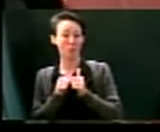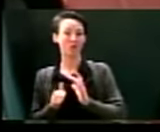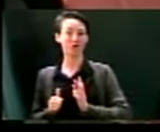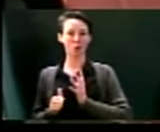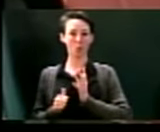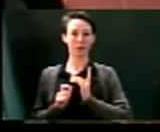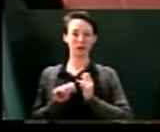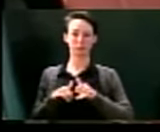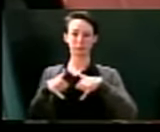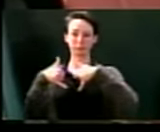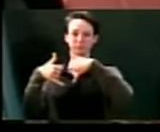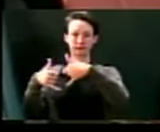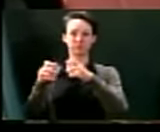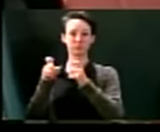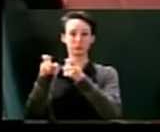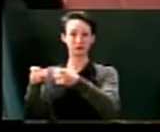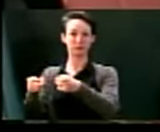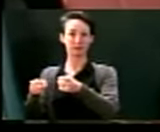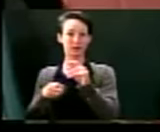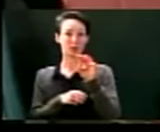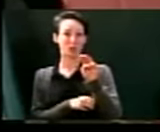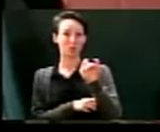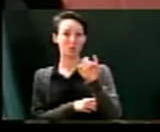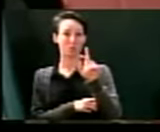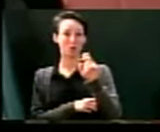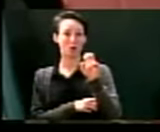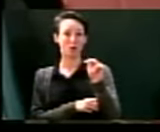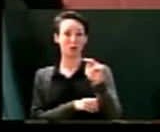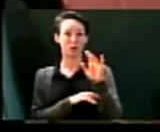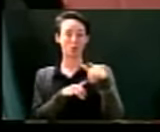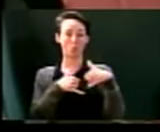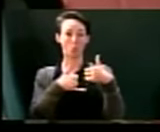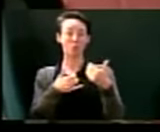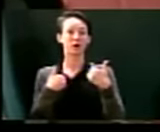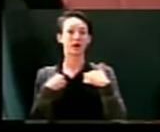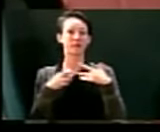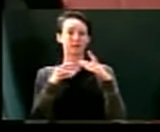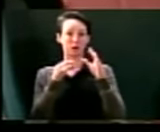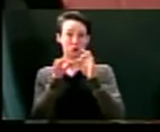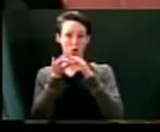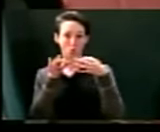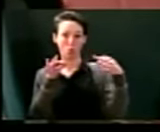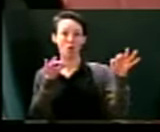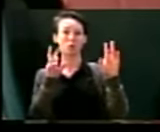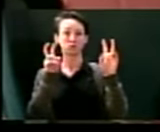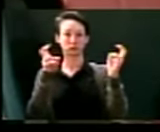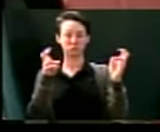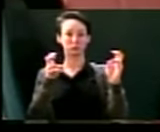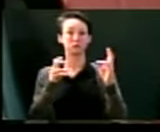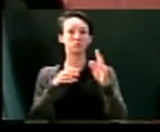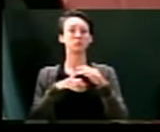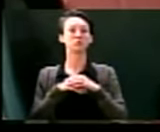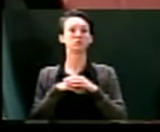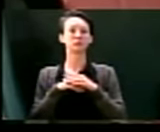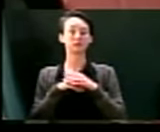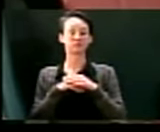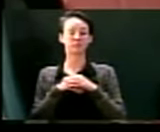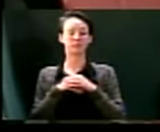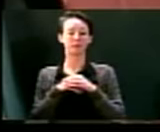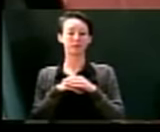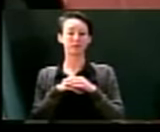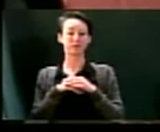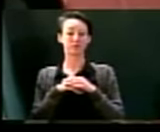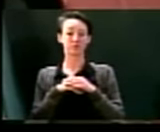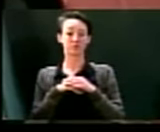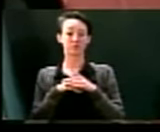this obelisk. And the Milken Awards, there's a quote that I really like in their awards program, and it says this. First of all, it's